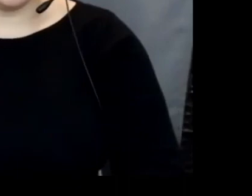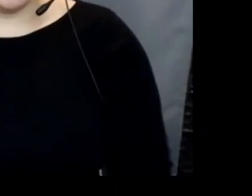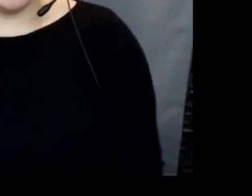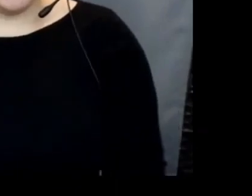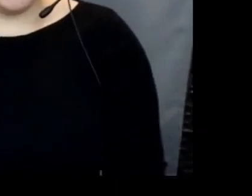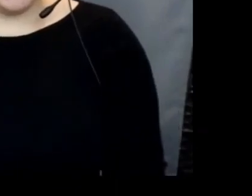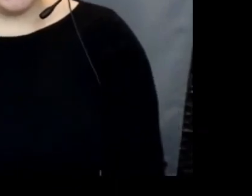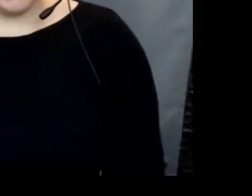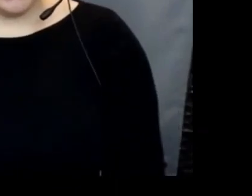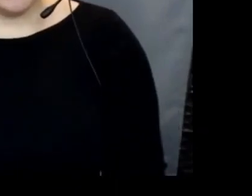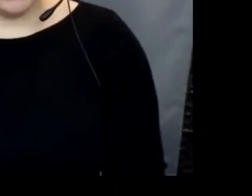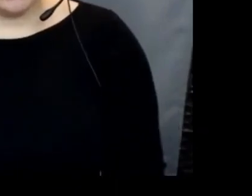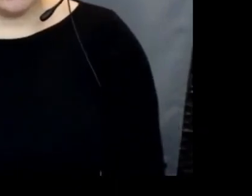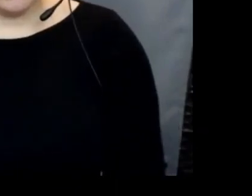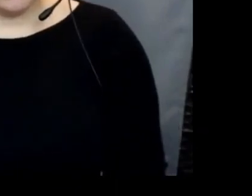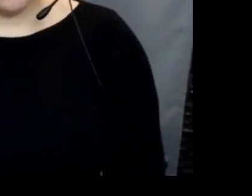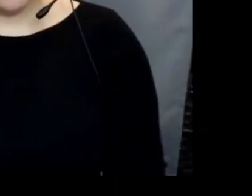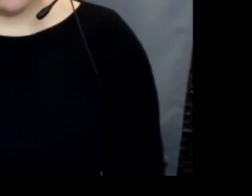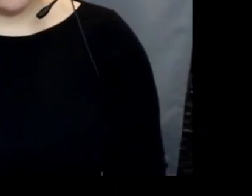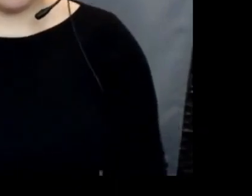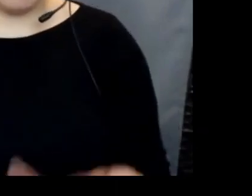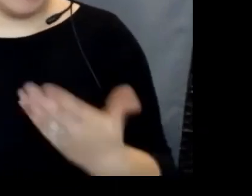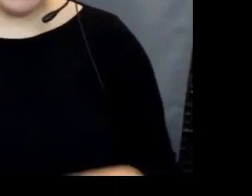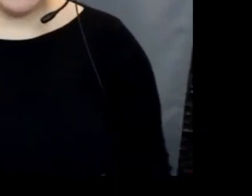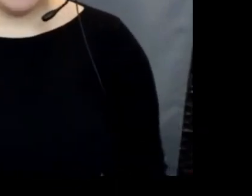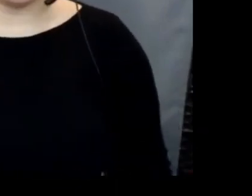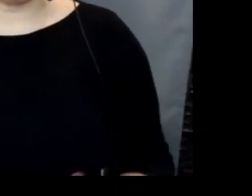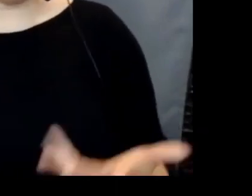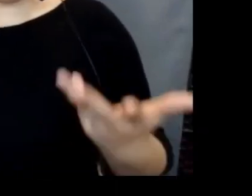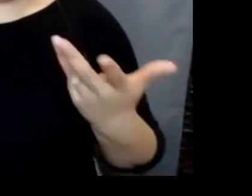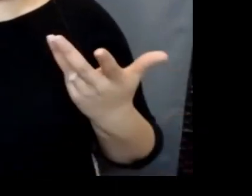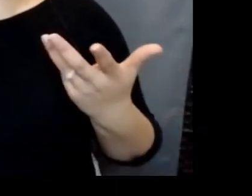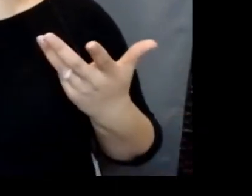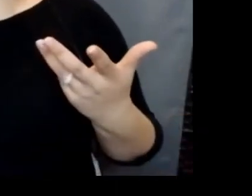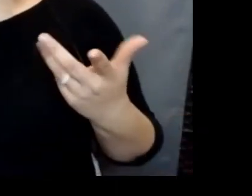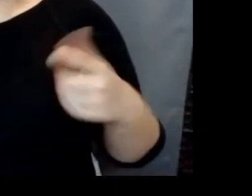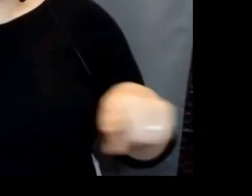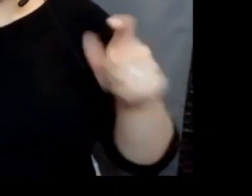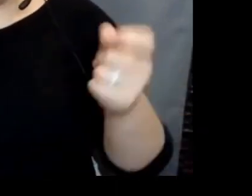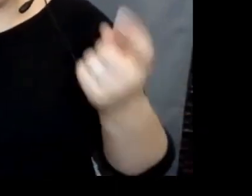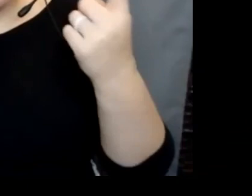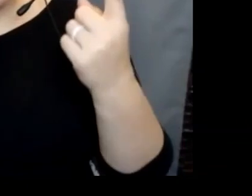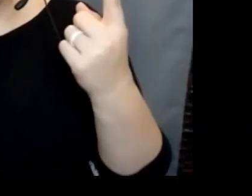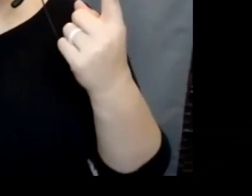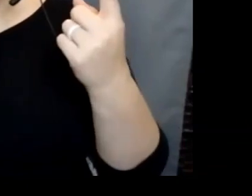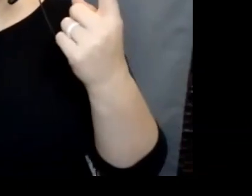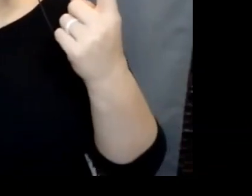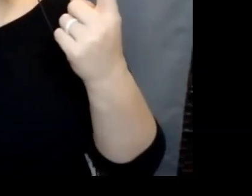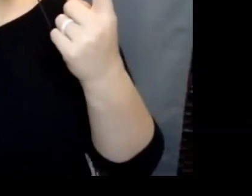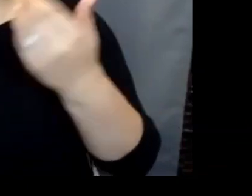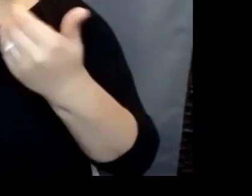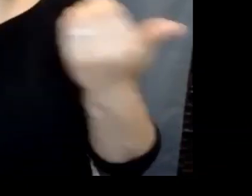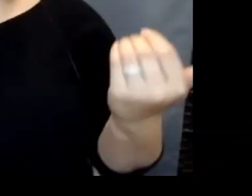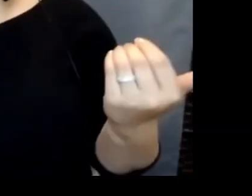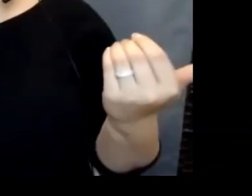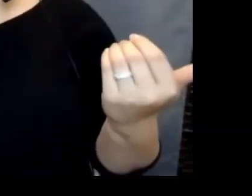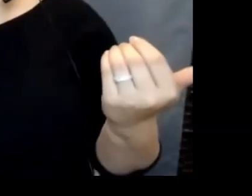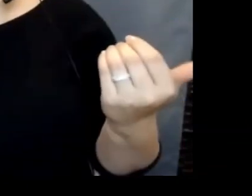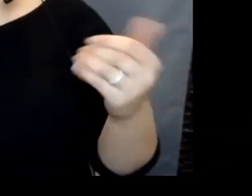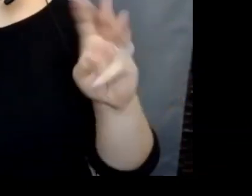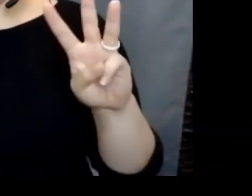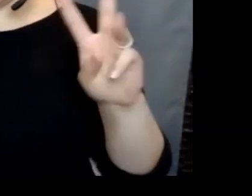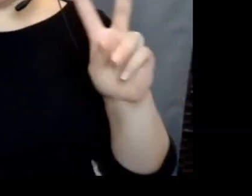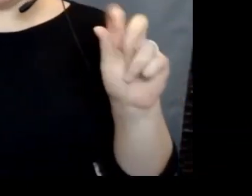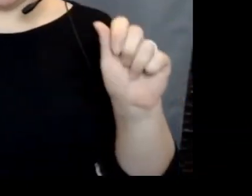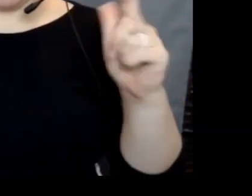in the drop-down menu come December. So I wanted to be sure that folks understood that those are two separate things, that West Virginia